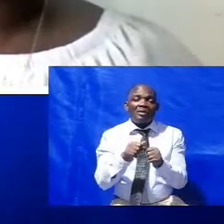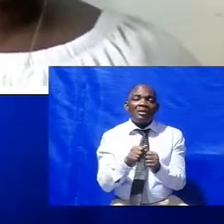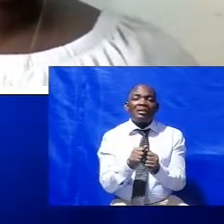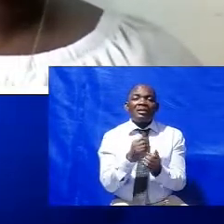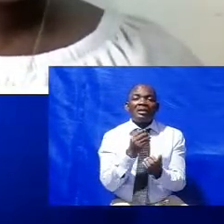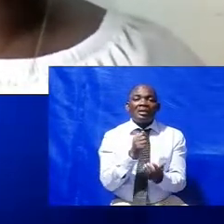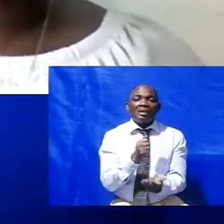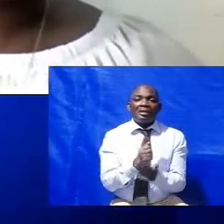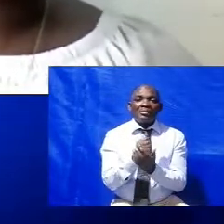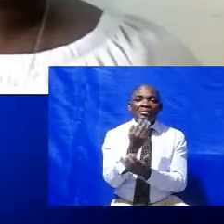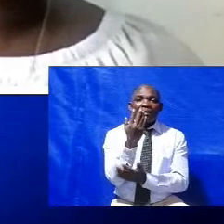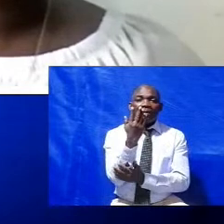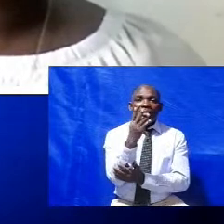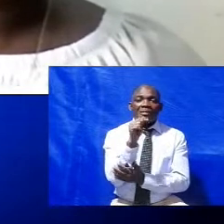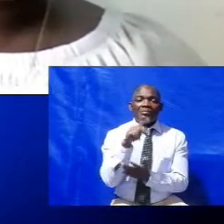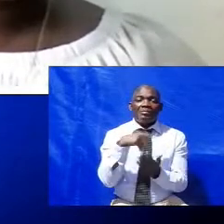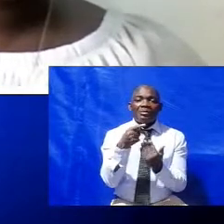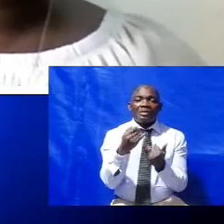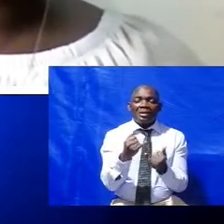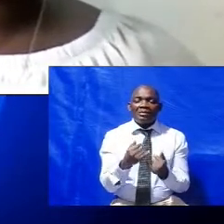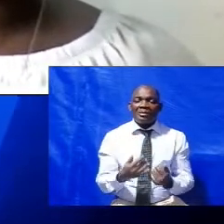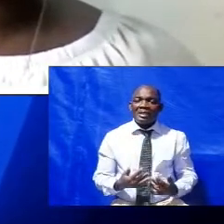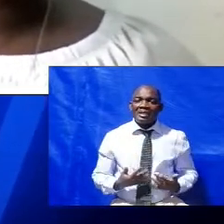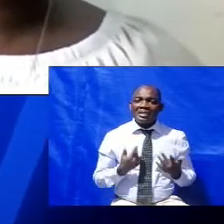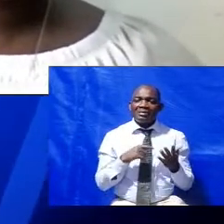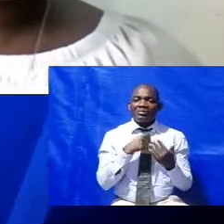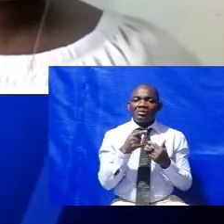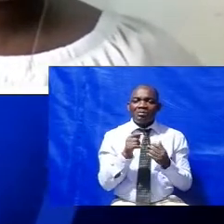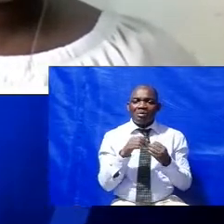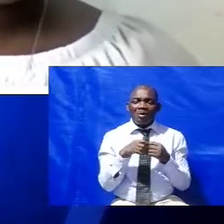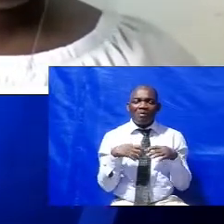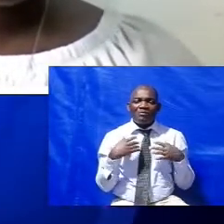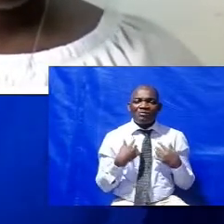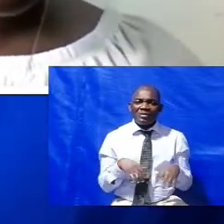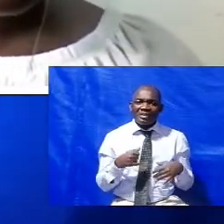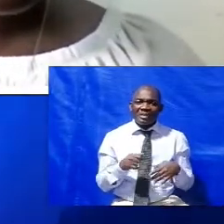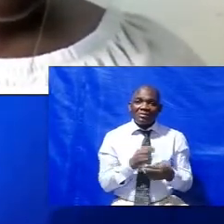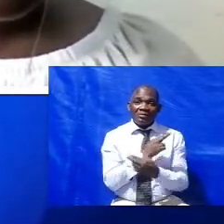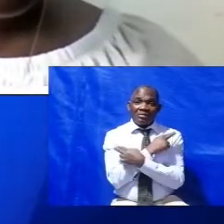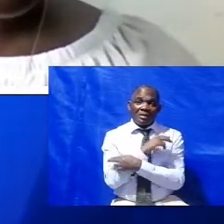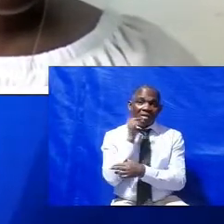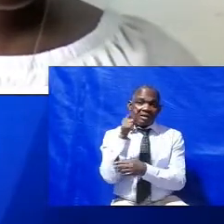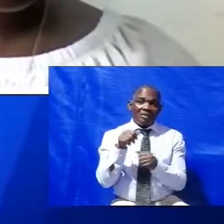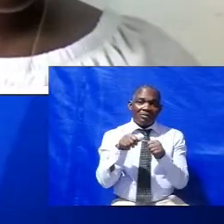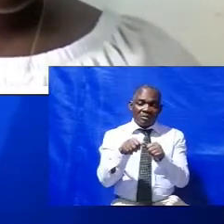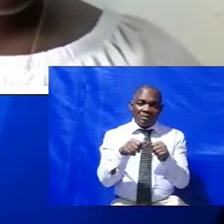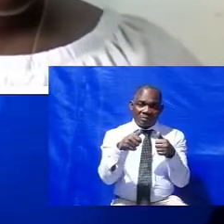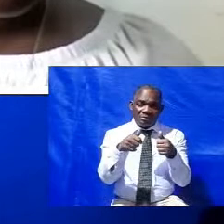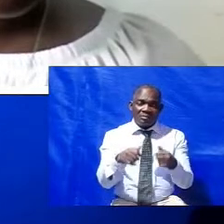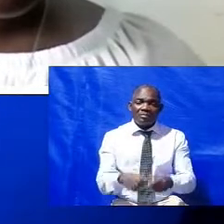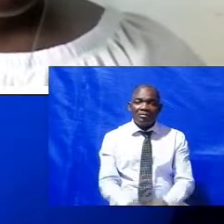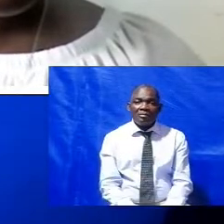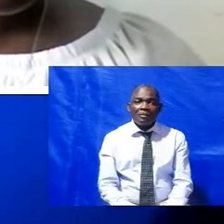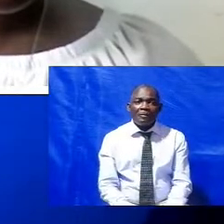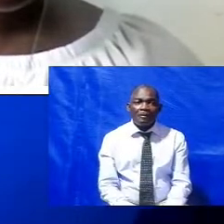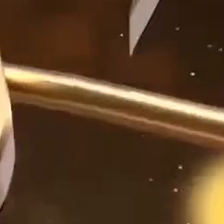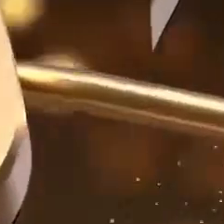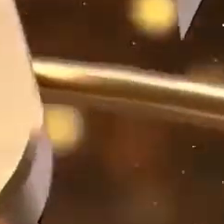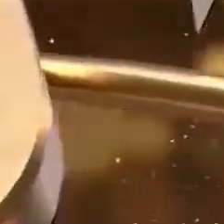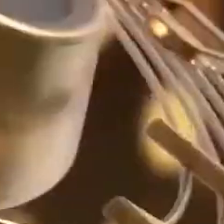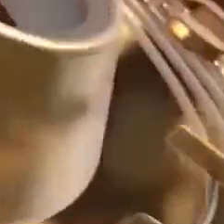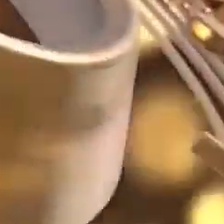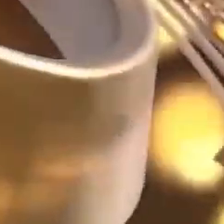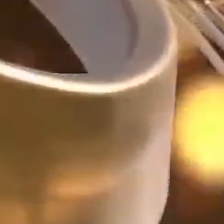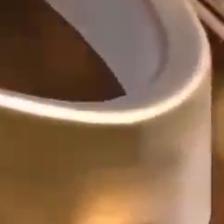that? It's a Happy Heart TV show. It's been exciting. Fascinating. We'll go for a break. We'll be right back. Stay tuned.